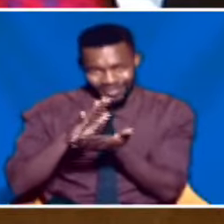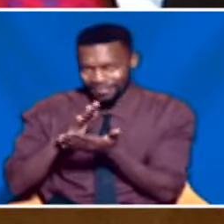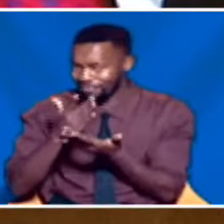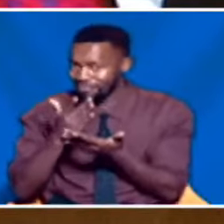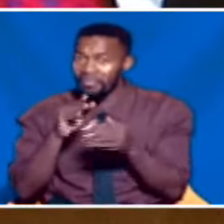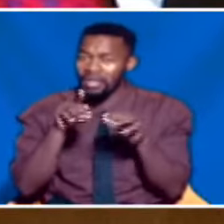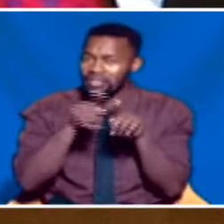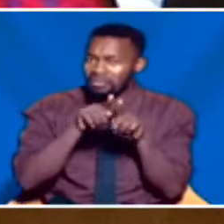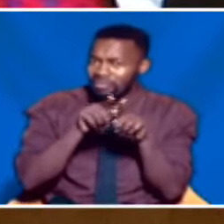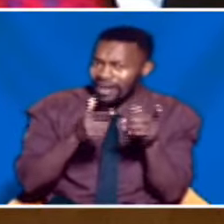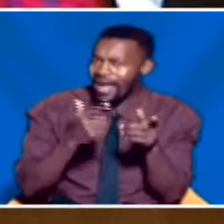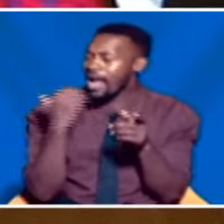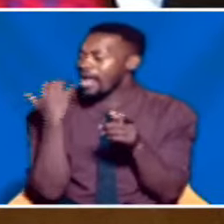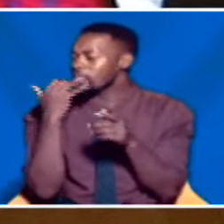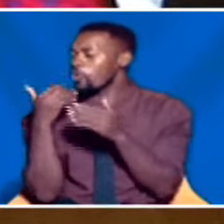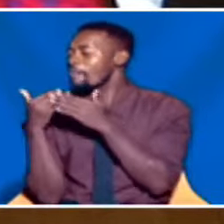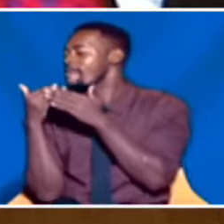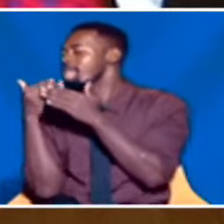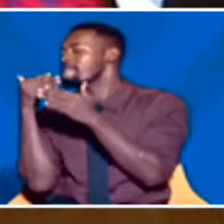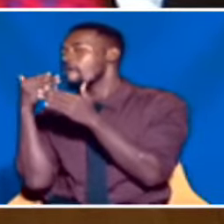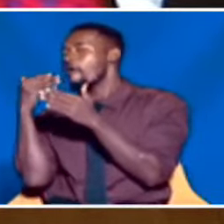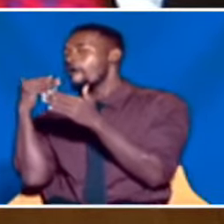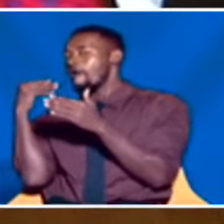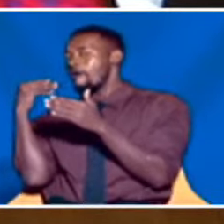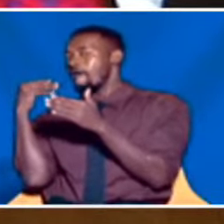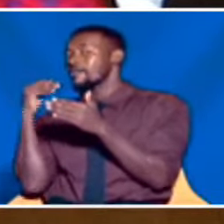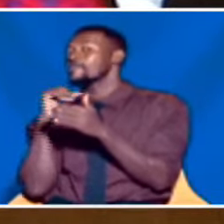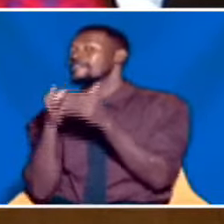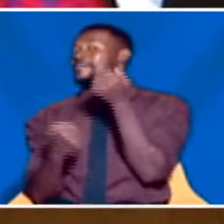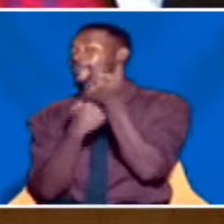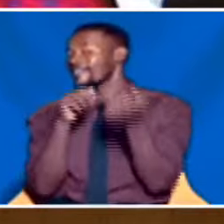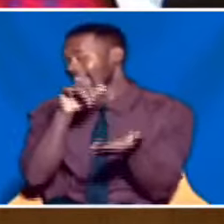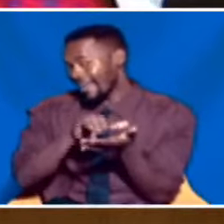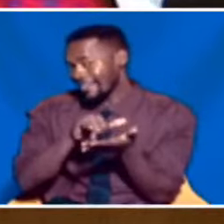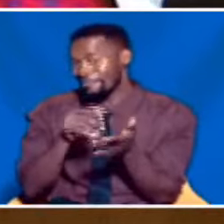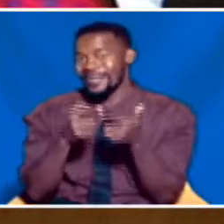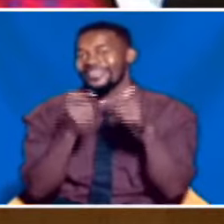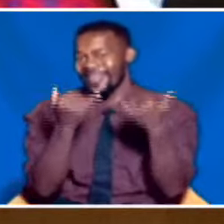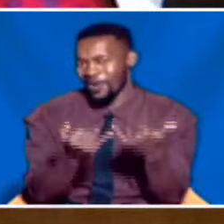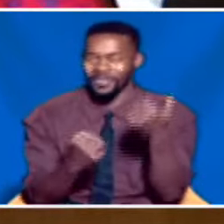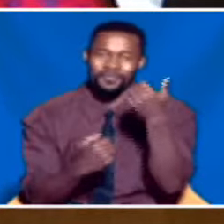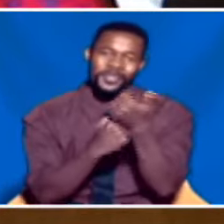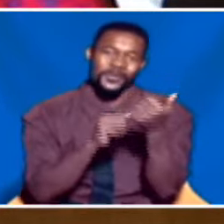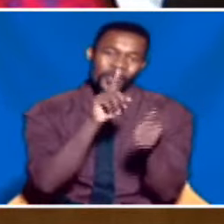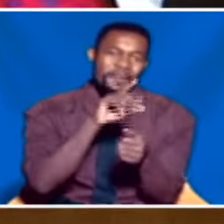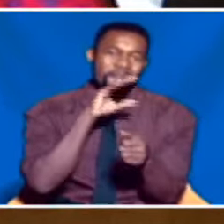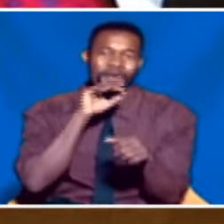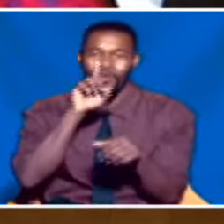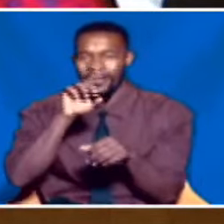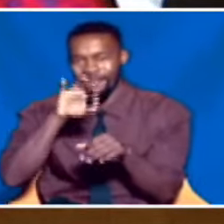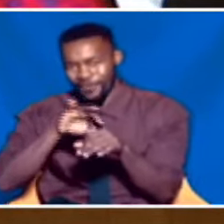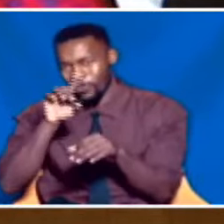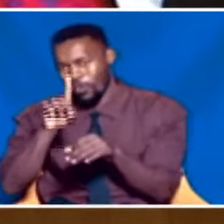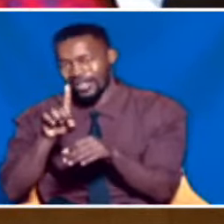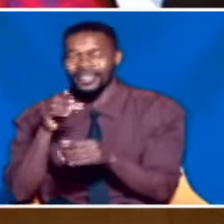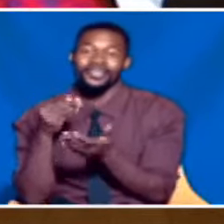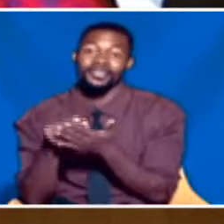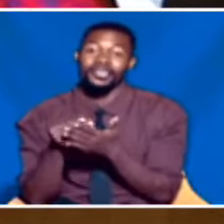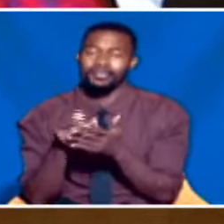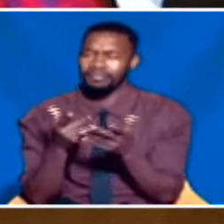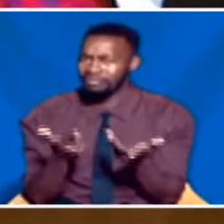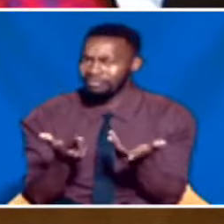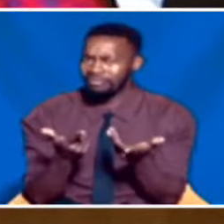welcomed Gachagua's recent about-turn on the one-man, one-vote, one-shilling formula, likening him to the biblical Saul,